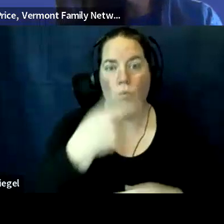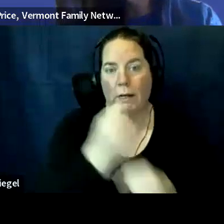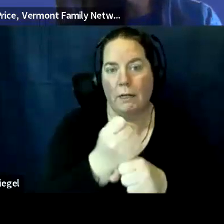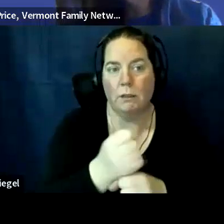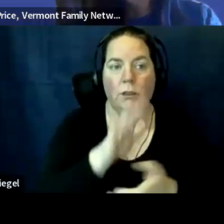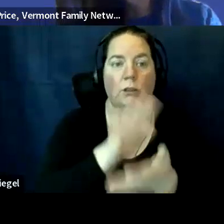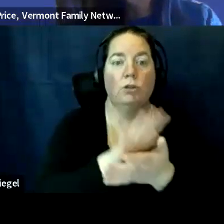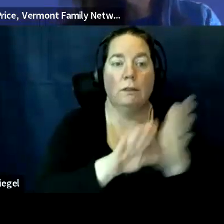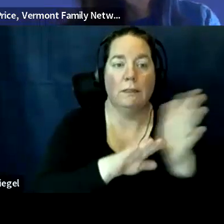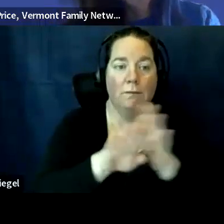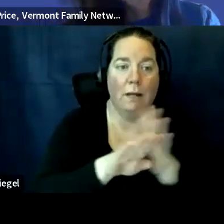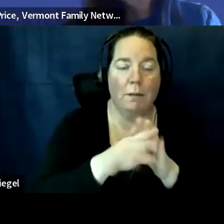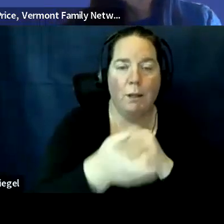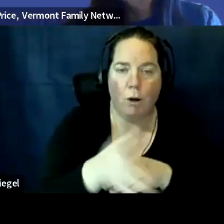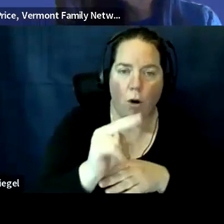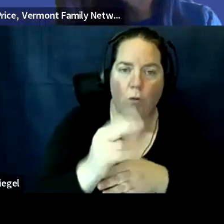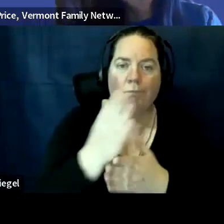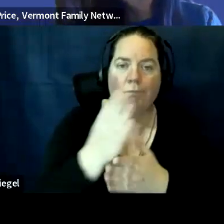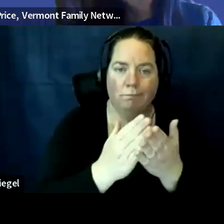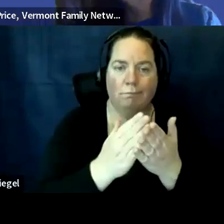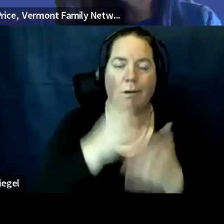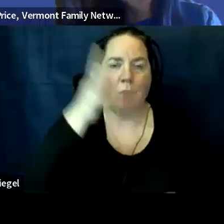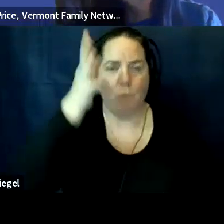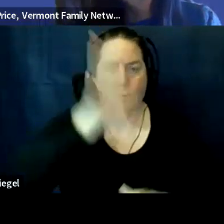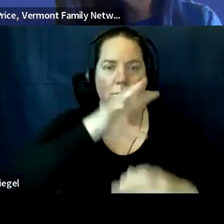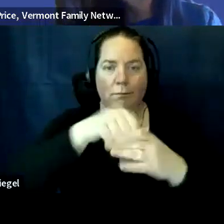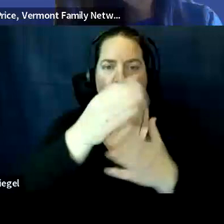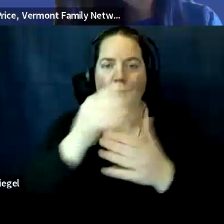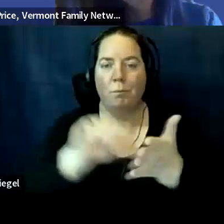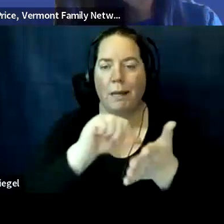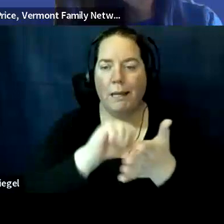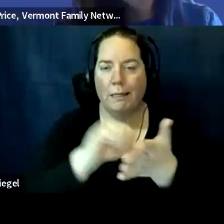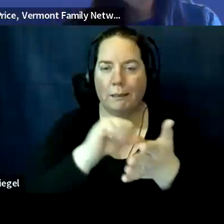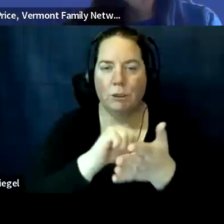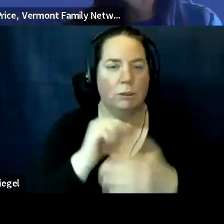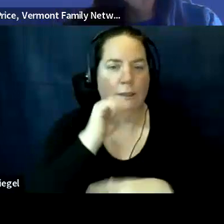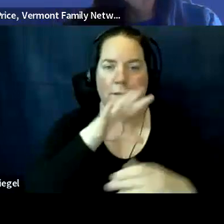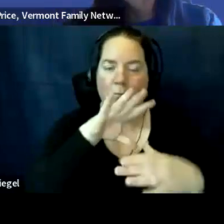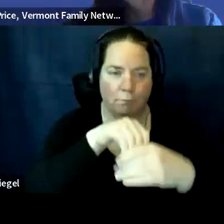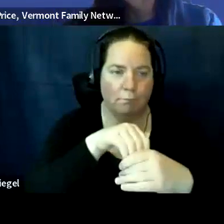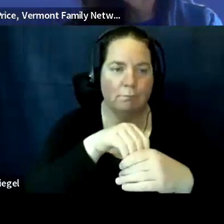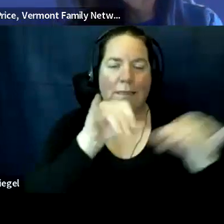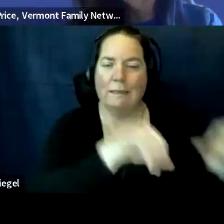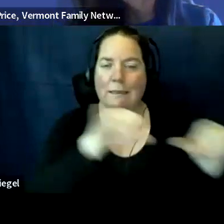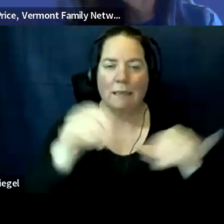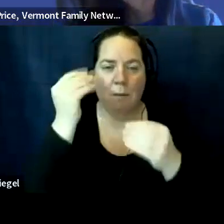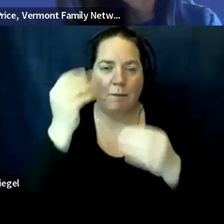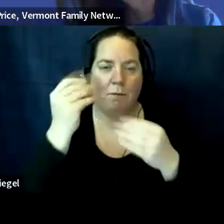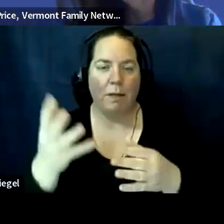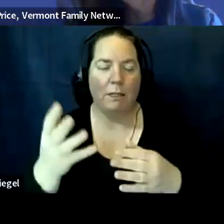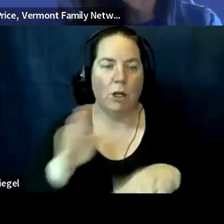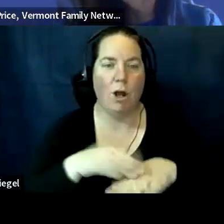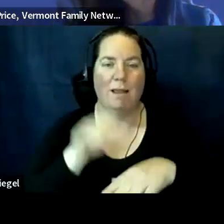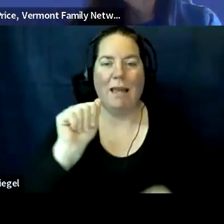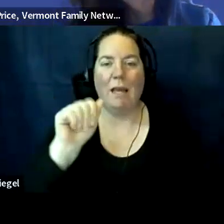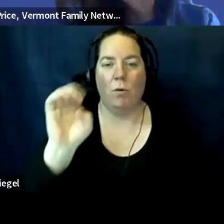are developing their own version of the parental input page, which does not contain the same information that is on the